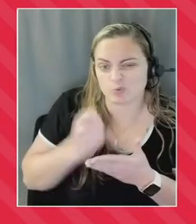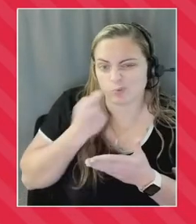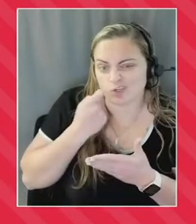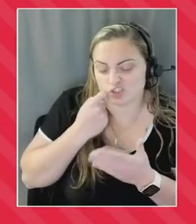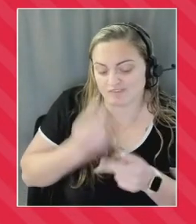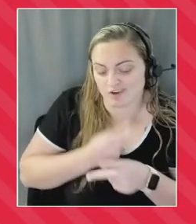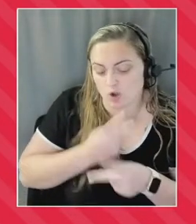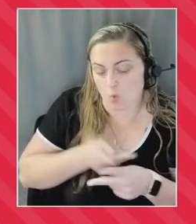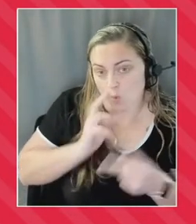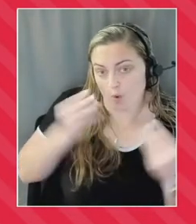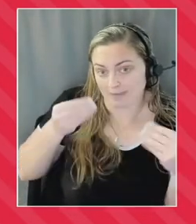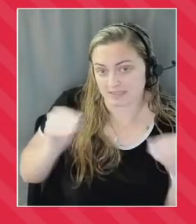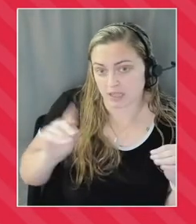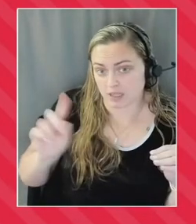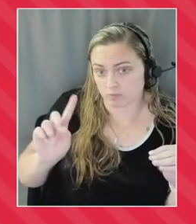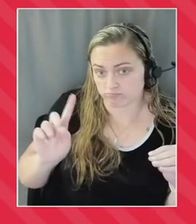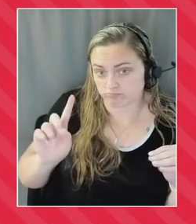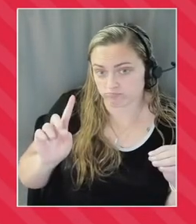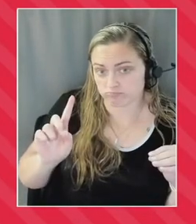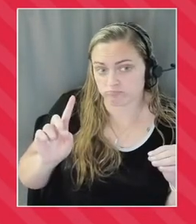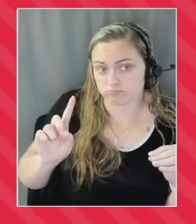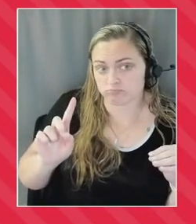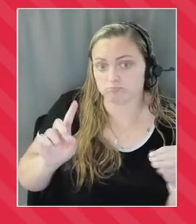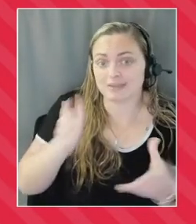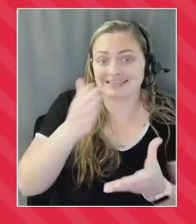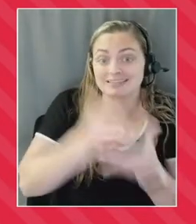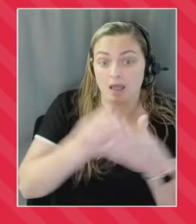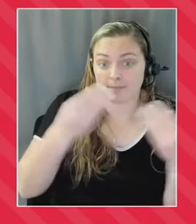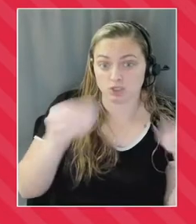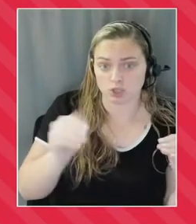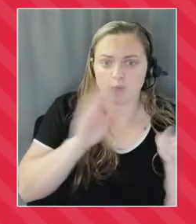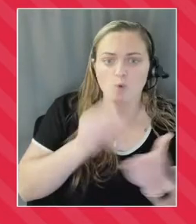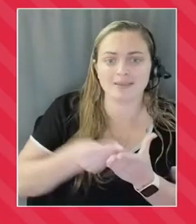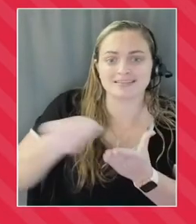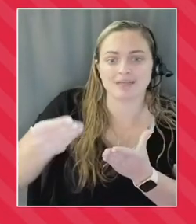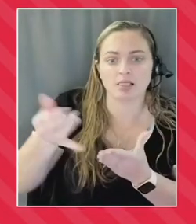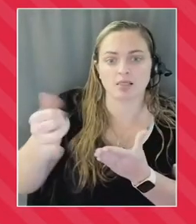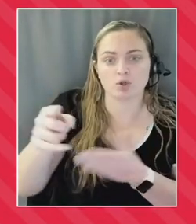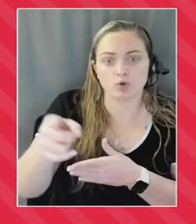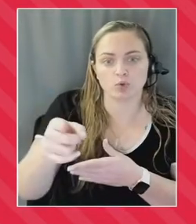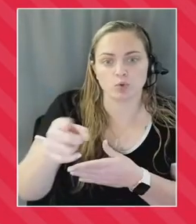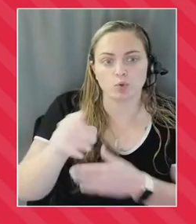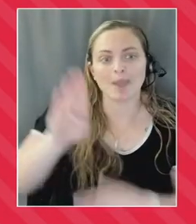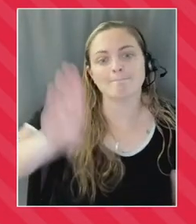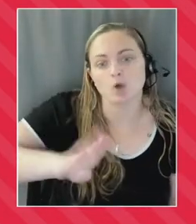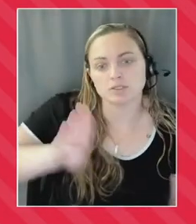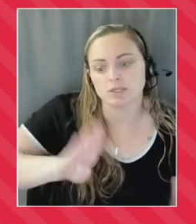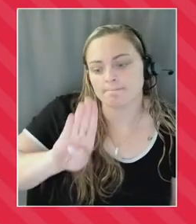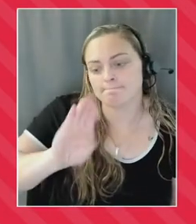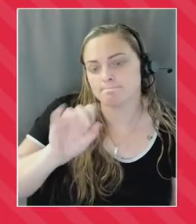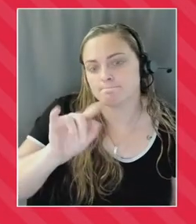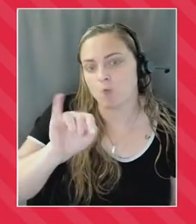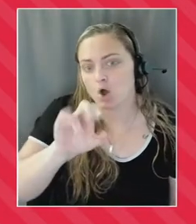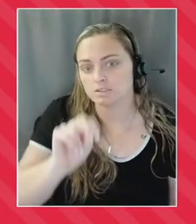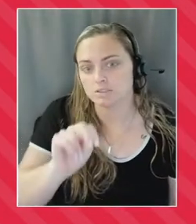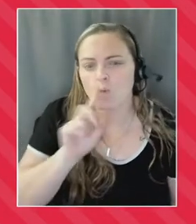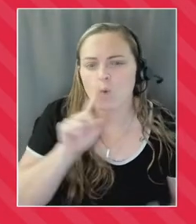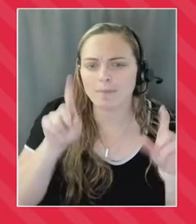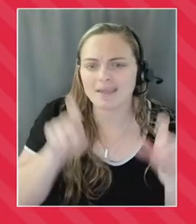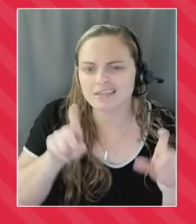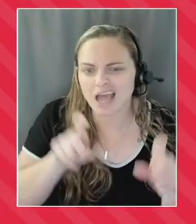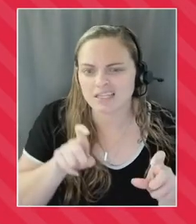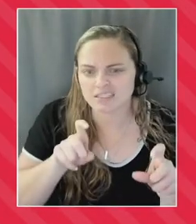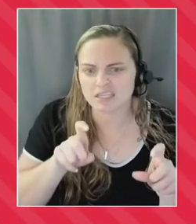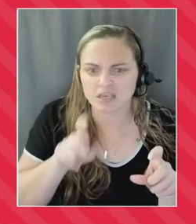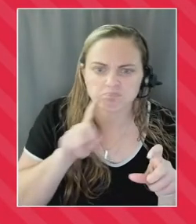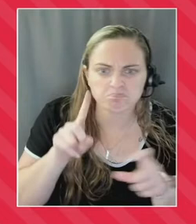selling them in Stop and Shop. That's in Boston. Excellent. So we're actually going to test the mm-hmm. private sector model. And